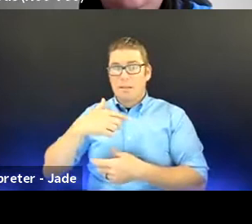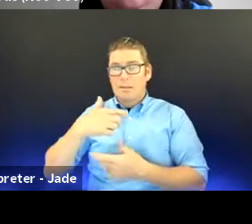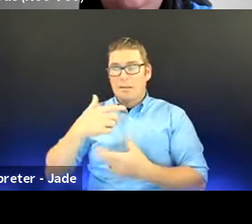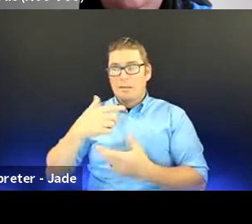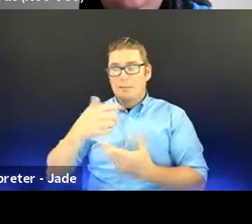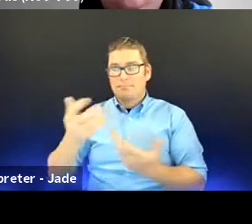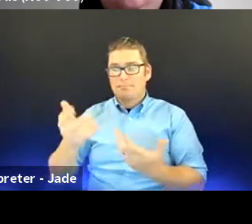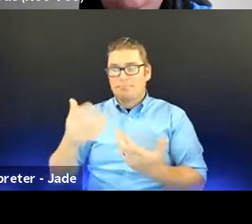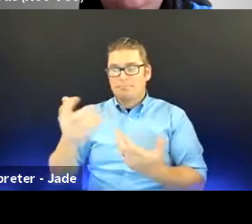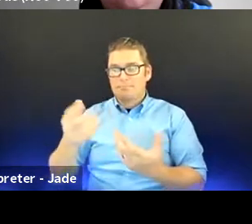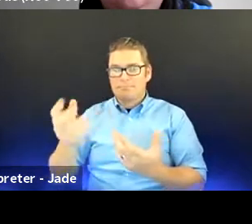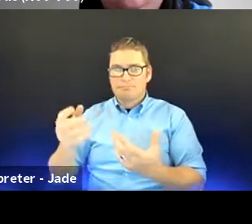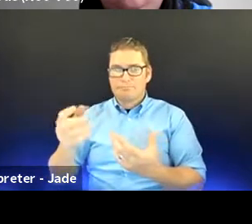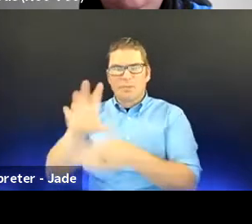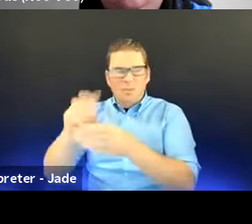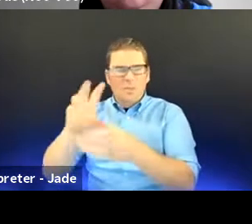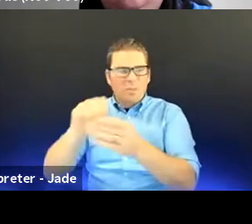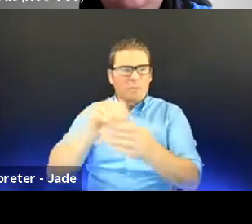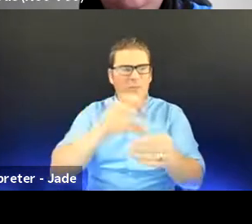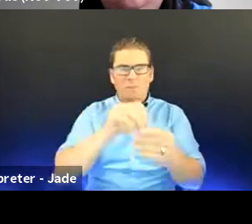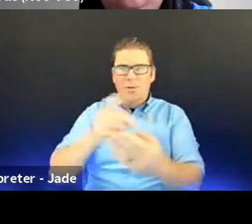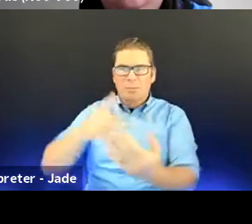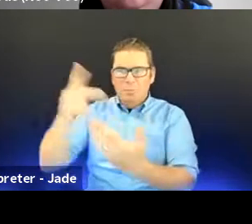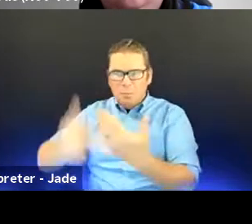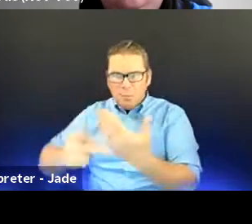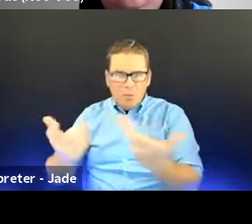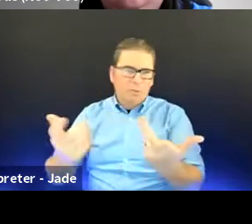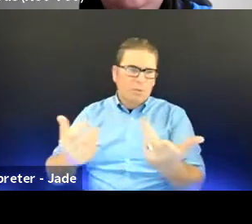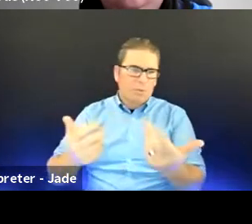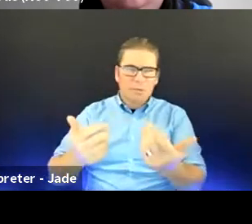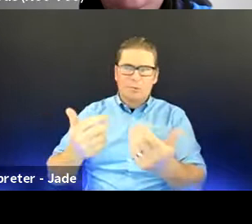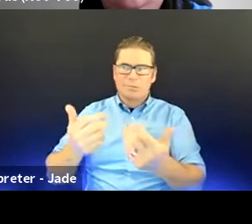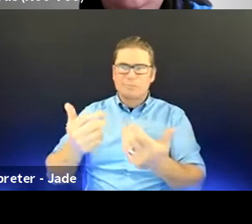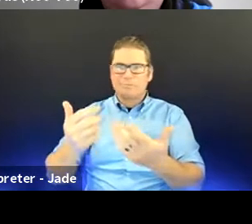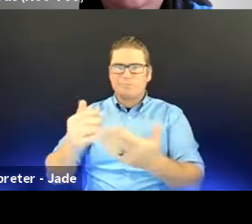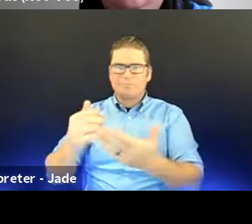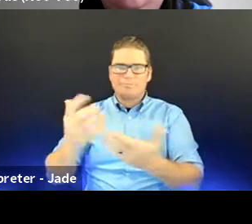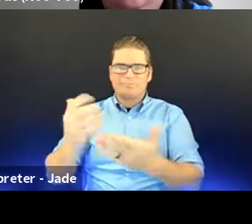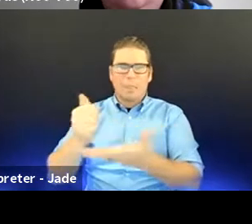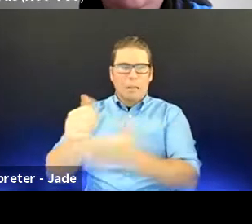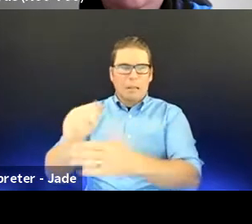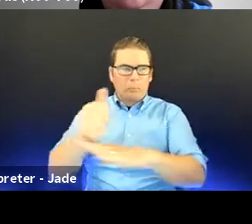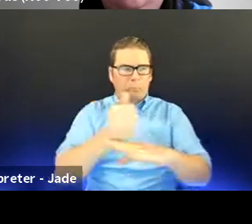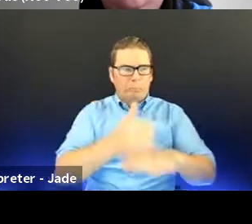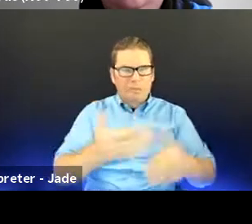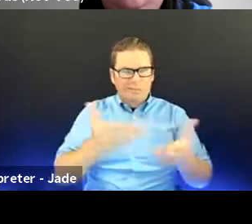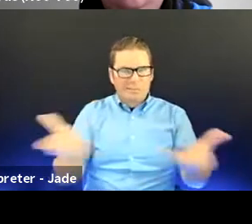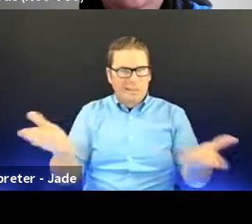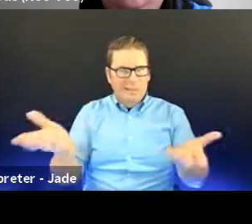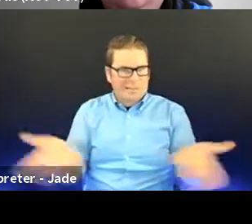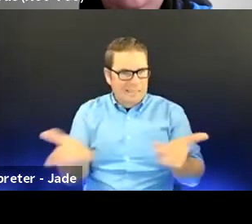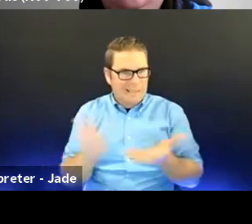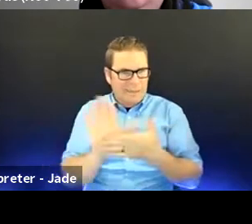efforts and programs and things like that at the college. And just to finish for now, what I'll say